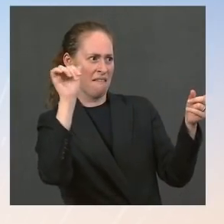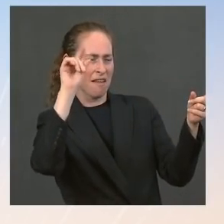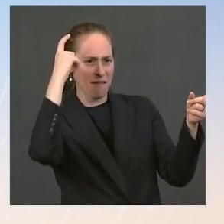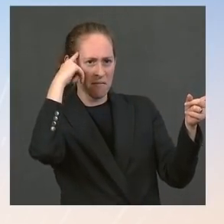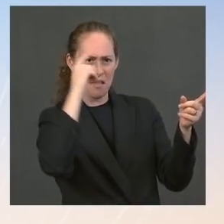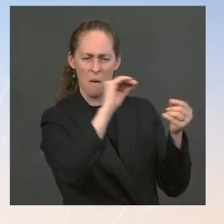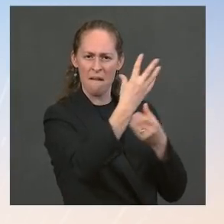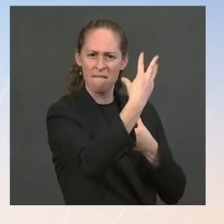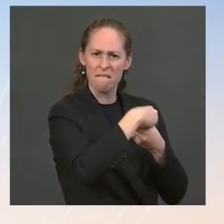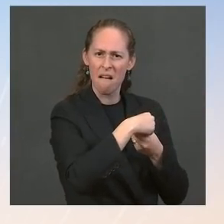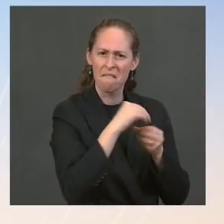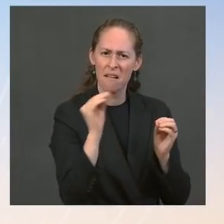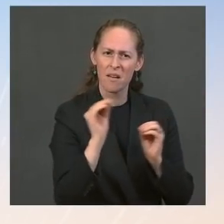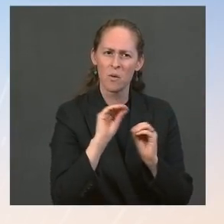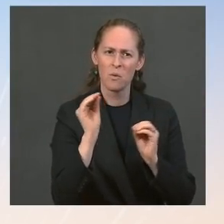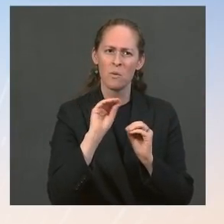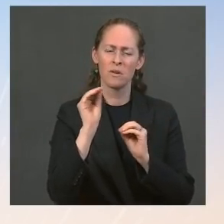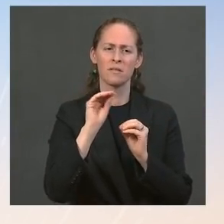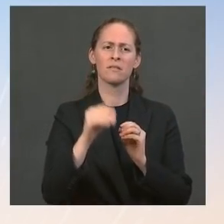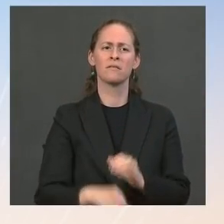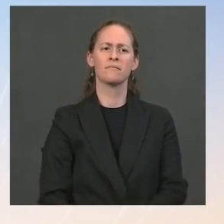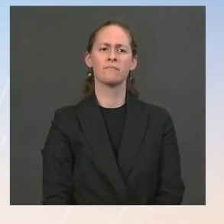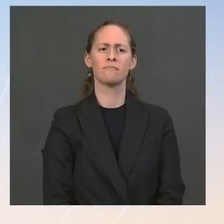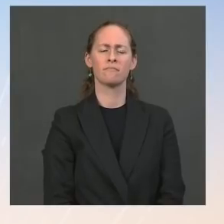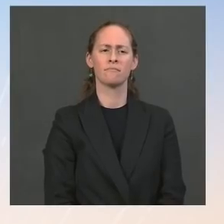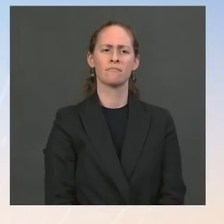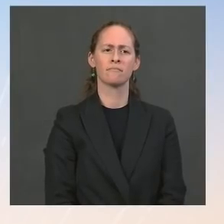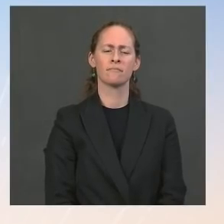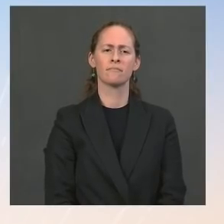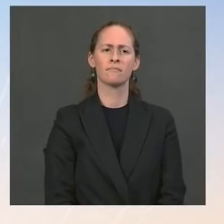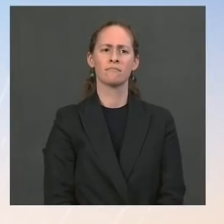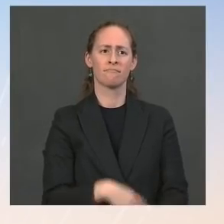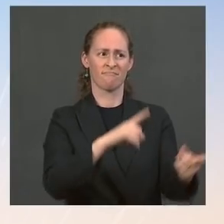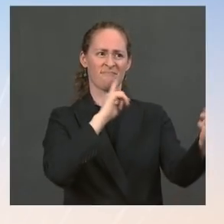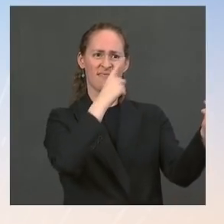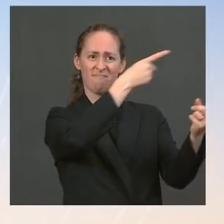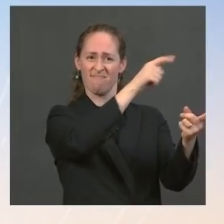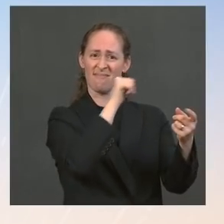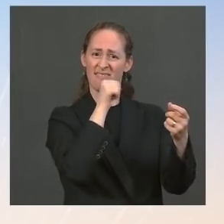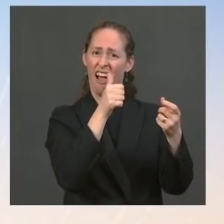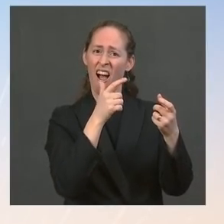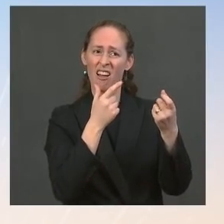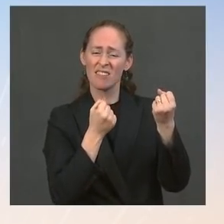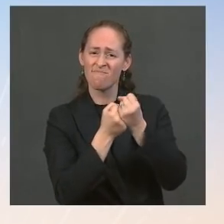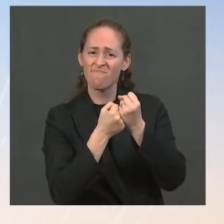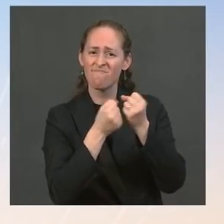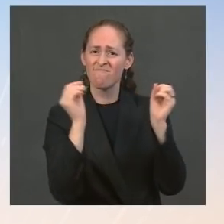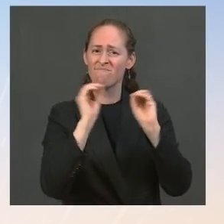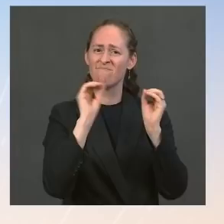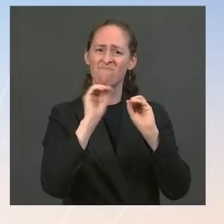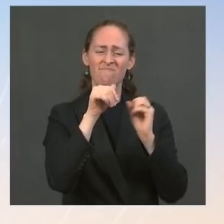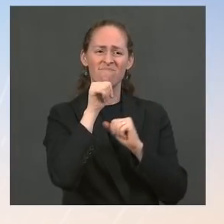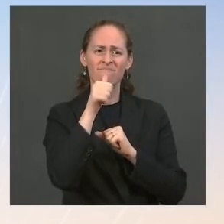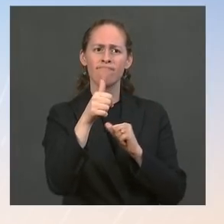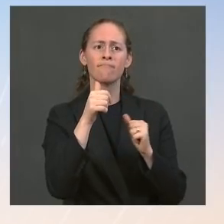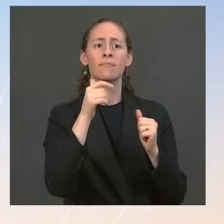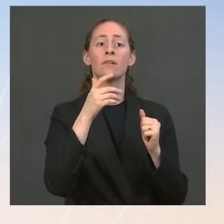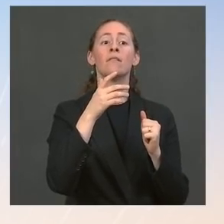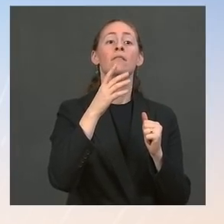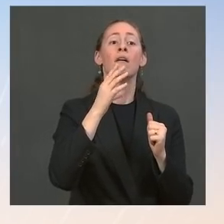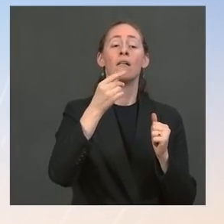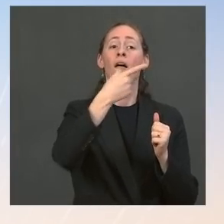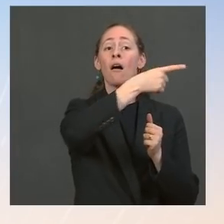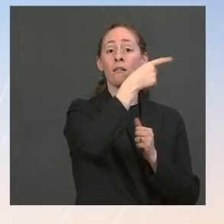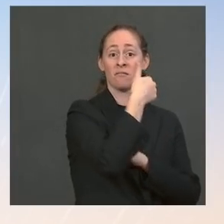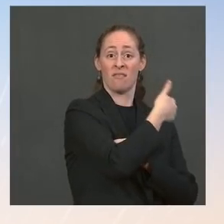to the demoralization of the Afghan security forces and the Afghan government, where he also released 5,000 Taliban fighters